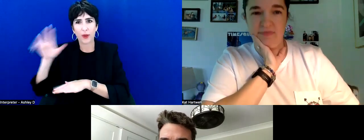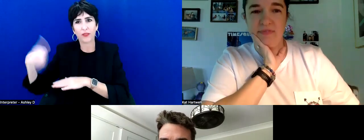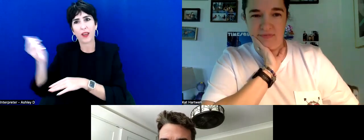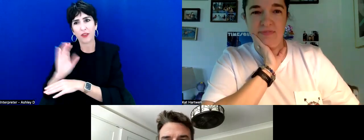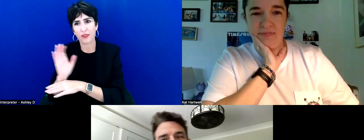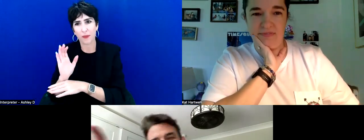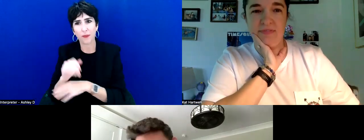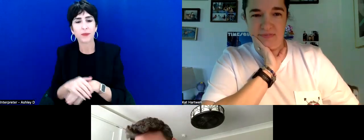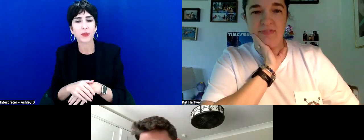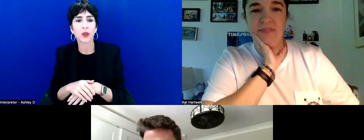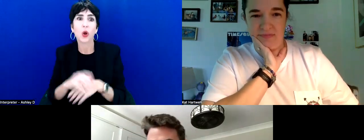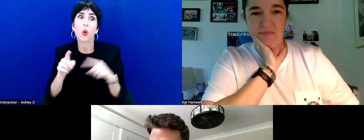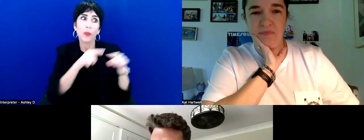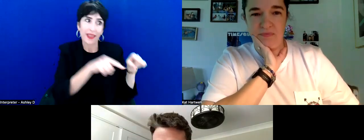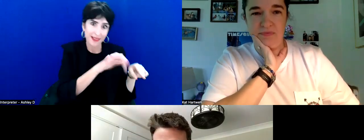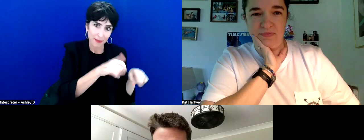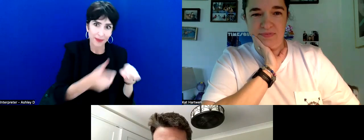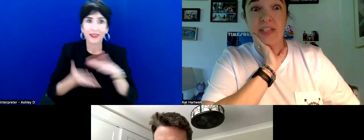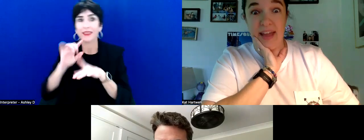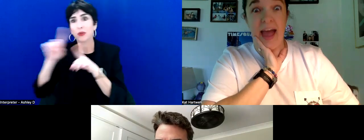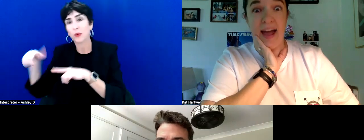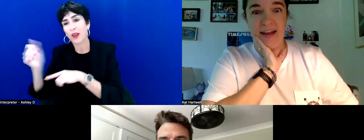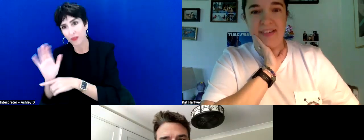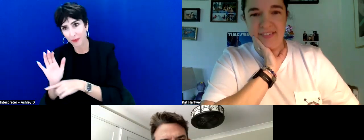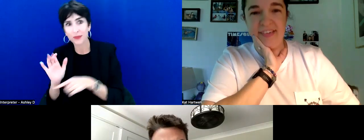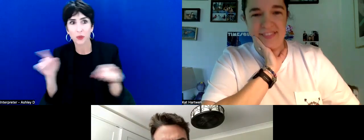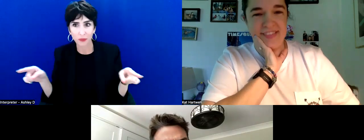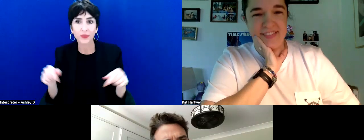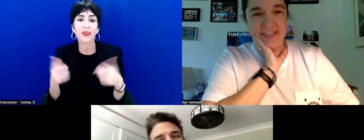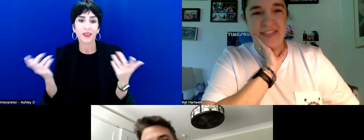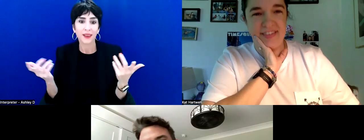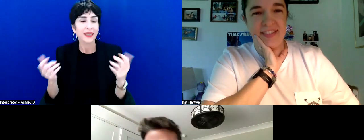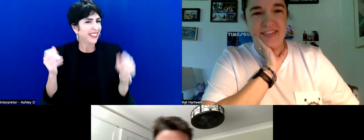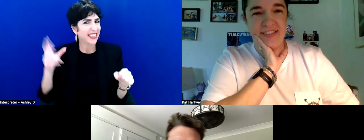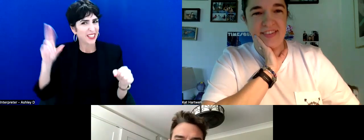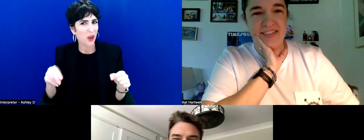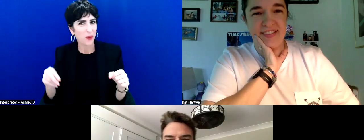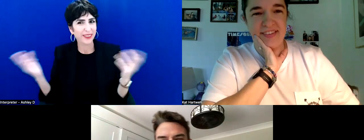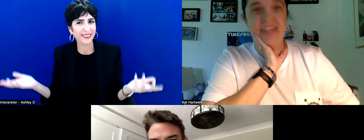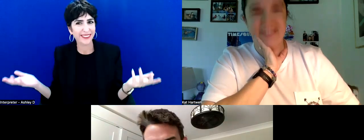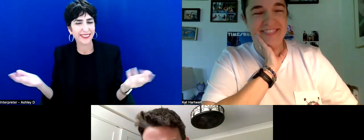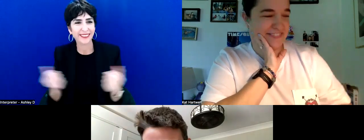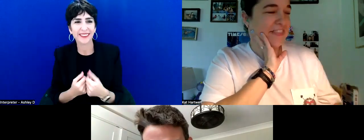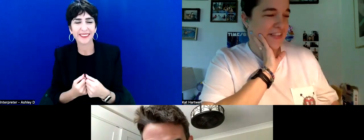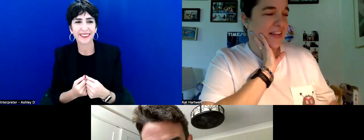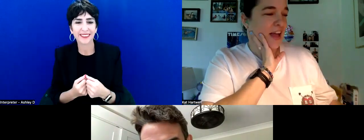film when we were filming that. So yes and no.